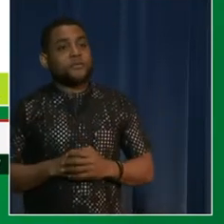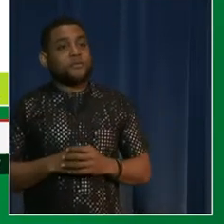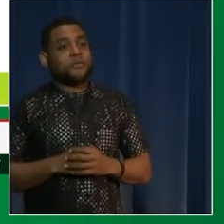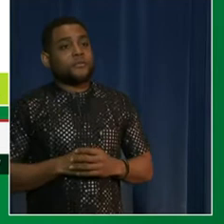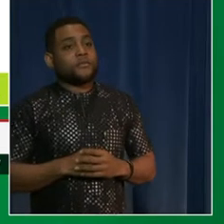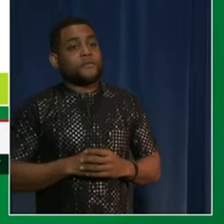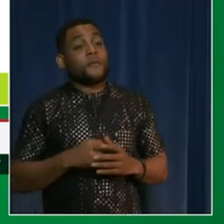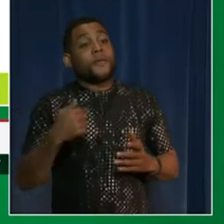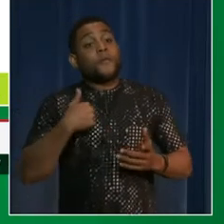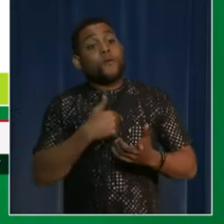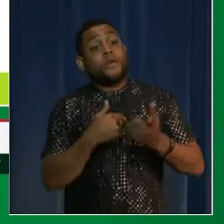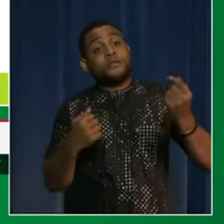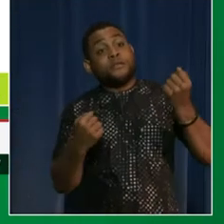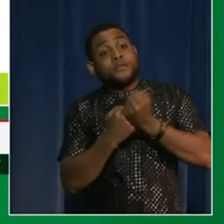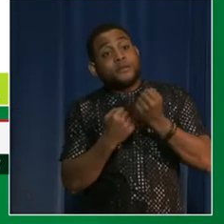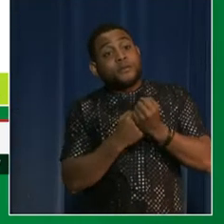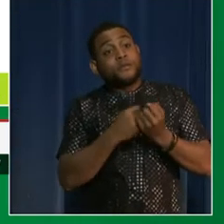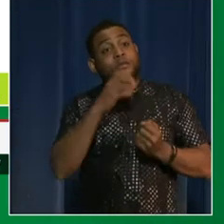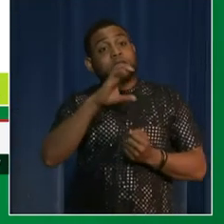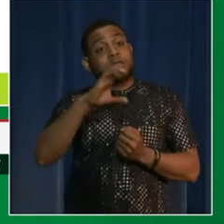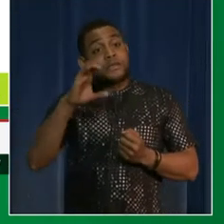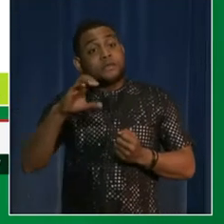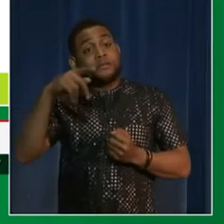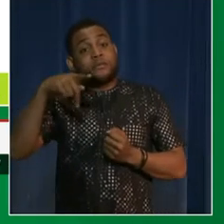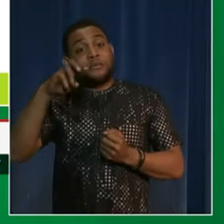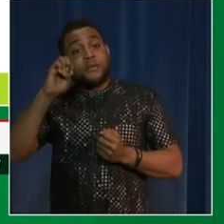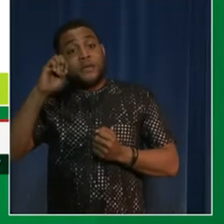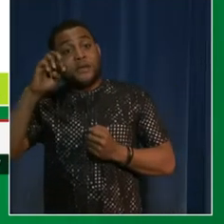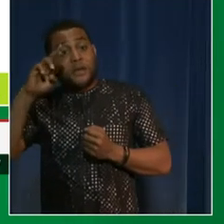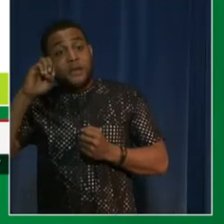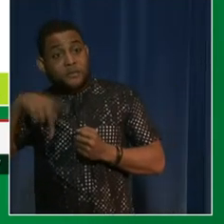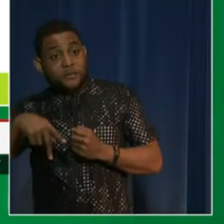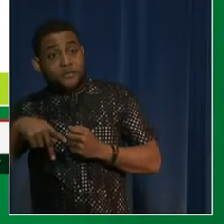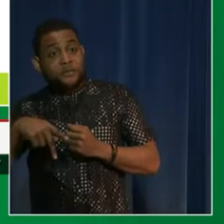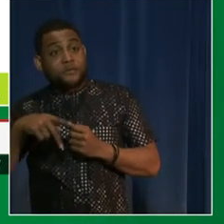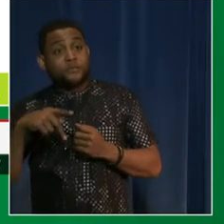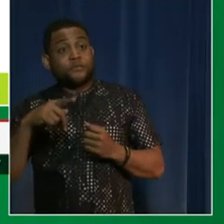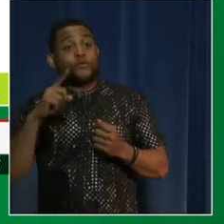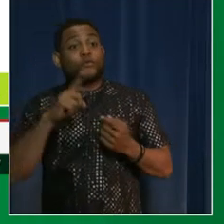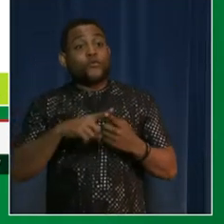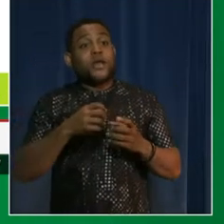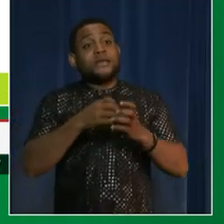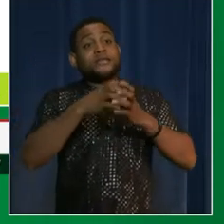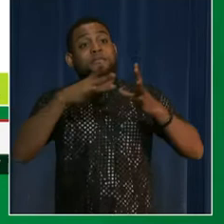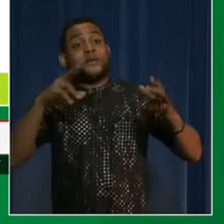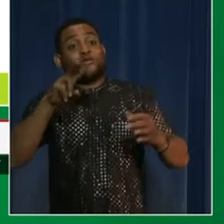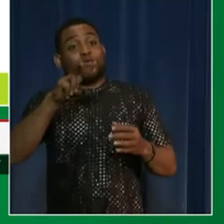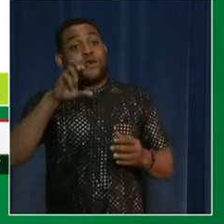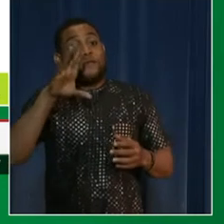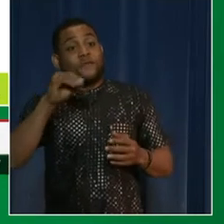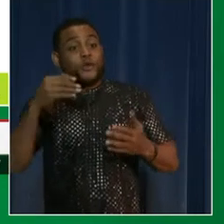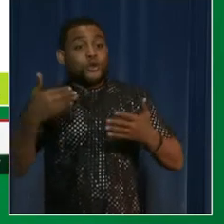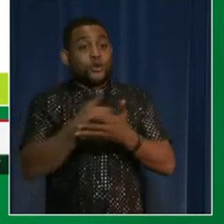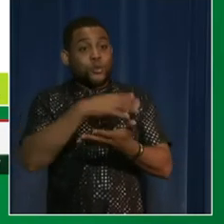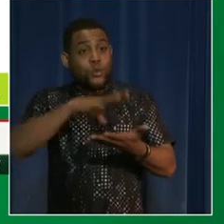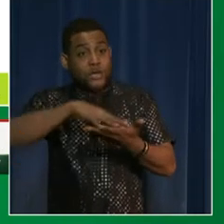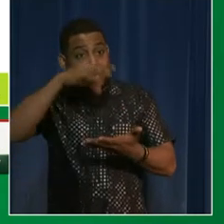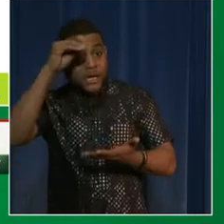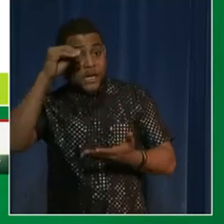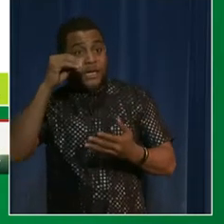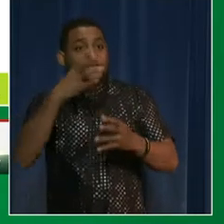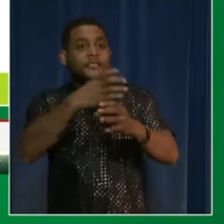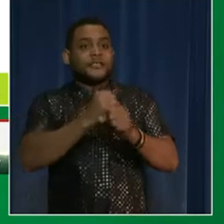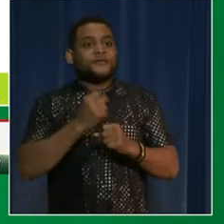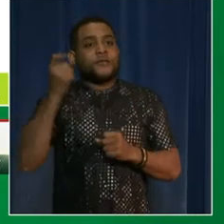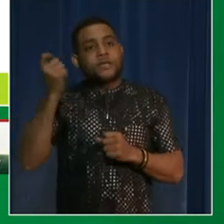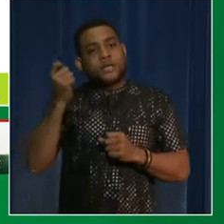to expand their IT Pathways program to include 250 new learners, receiving scholarships for a Google Career